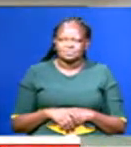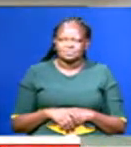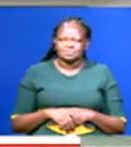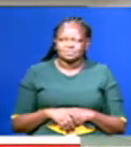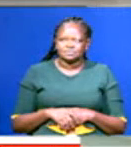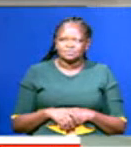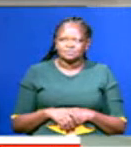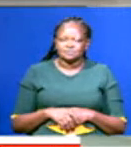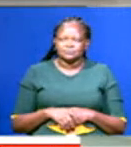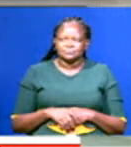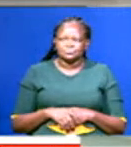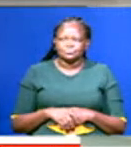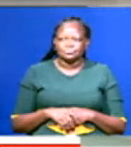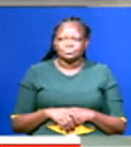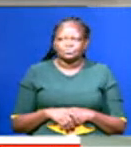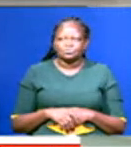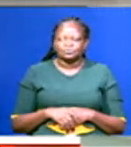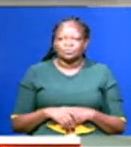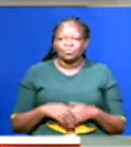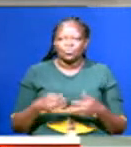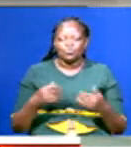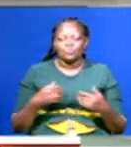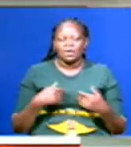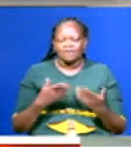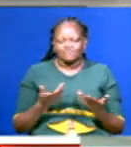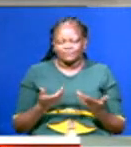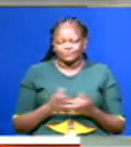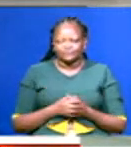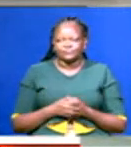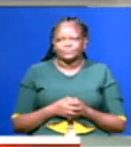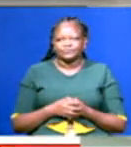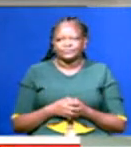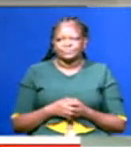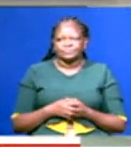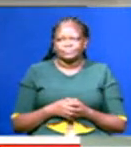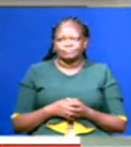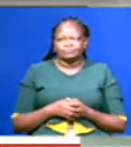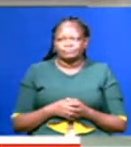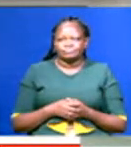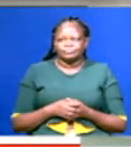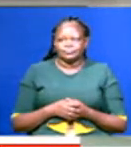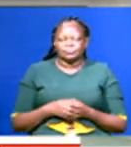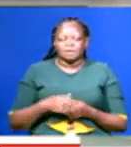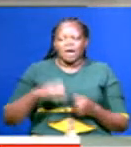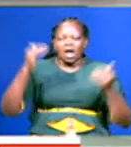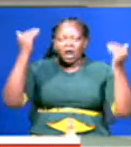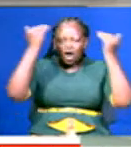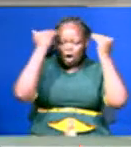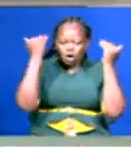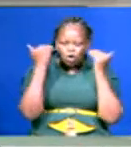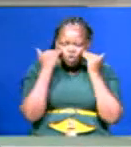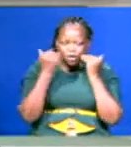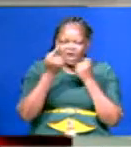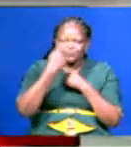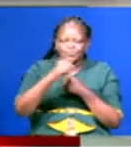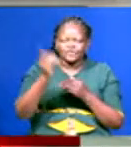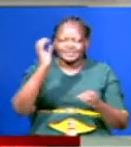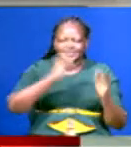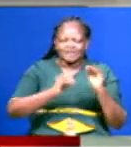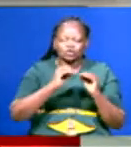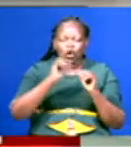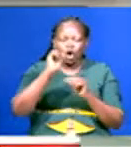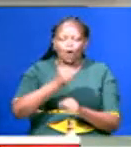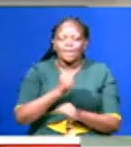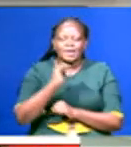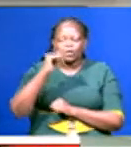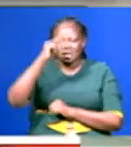Of course, we have our pulse on that story. Let's go into the corridors of justice now. The High Court has upheld the election of Homa Bay County